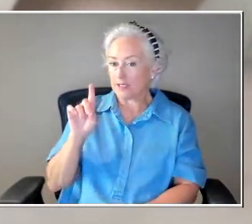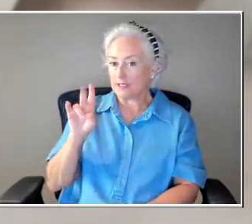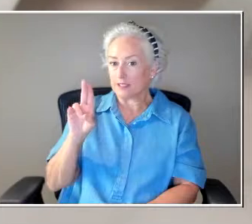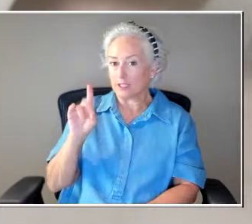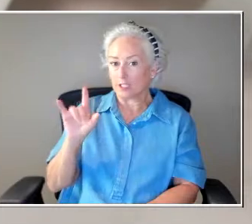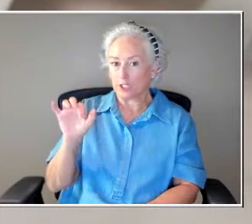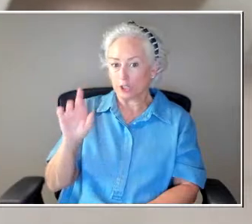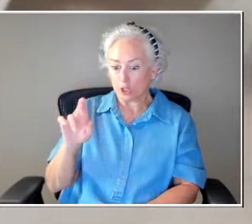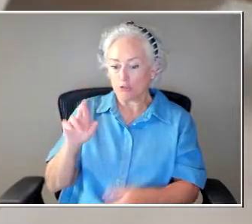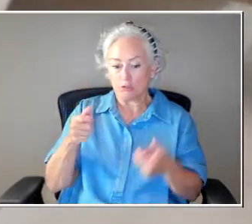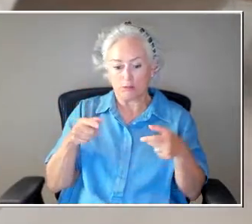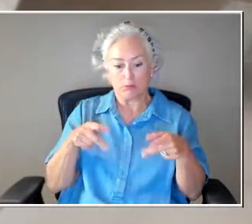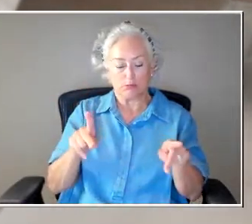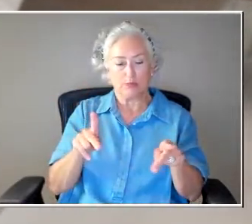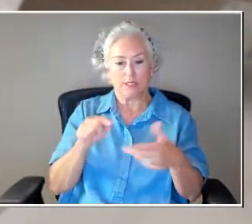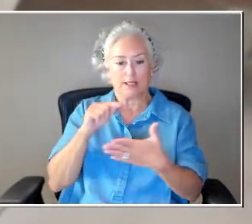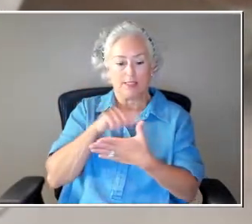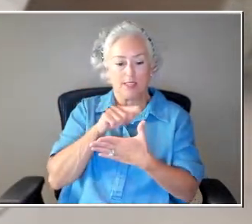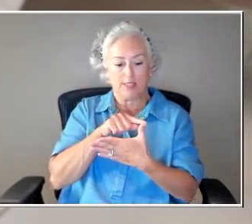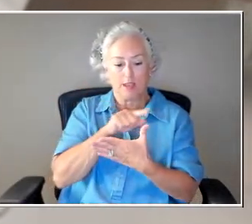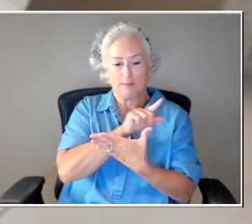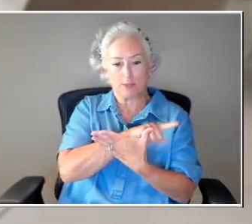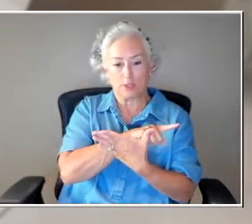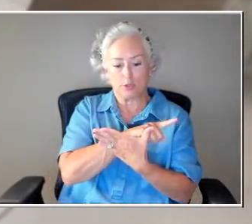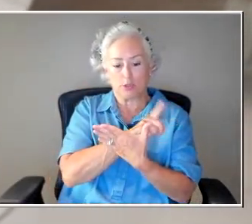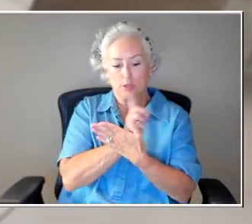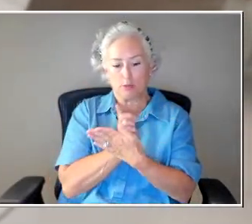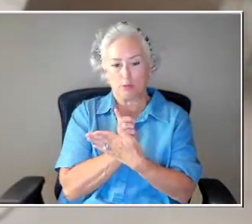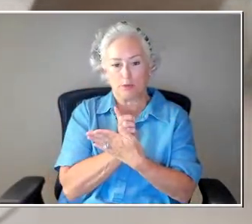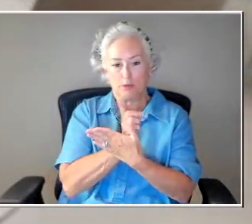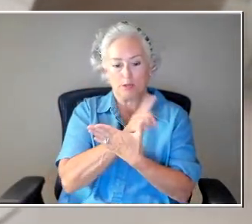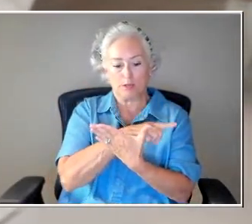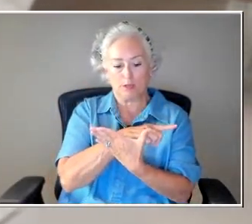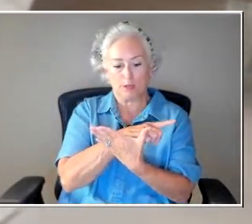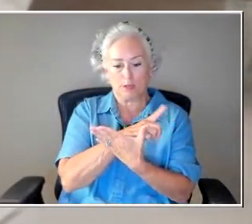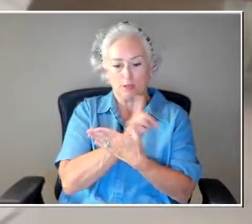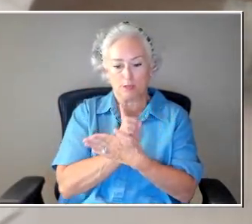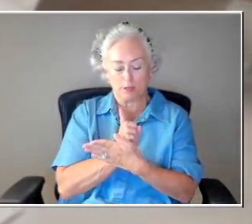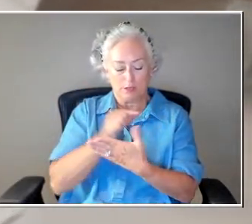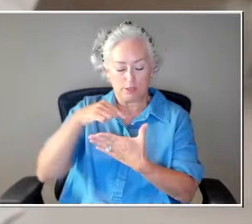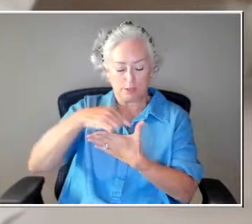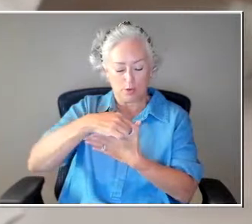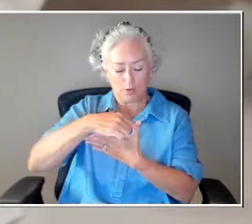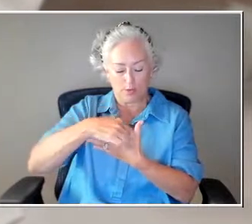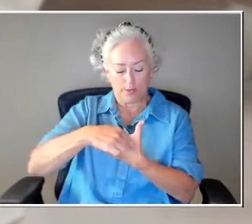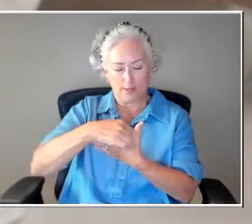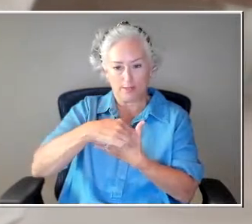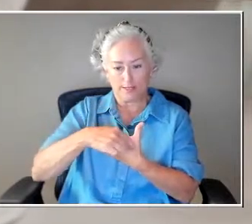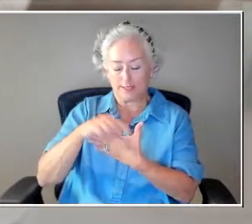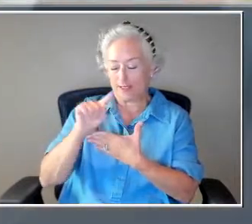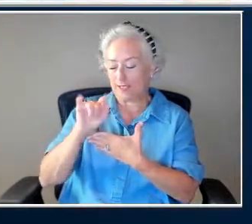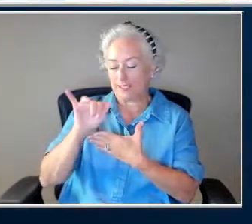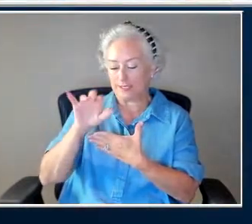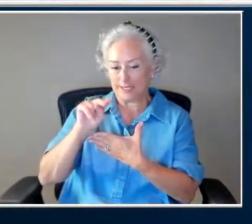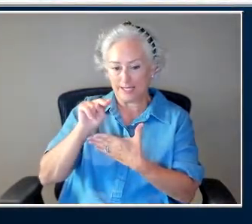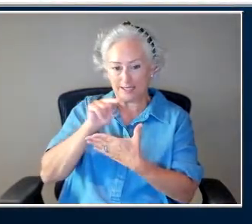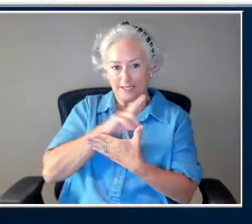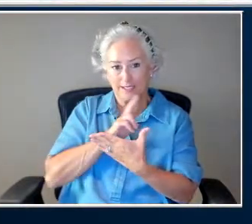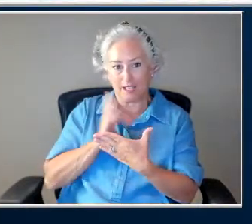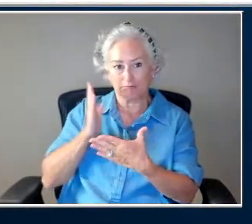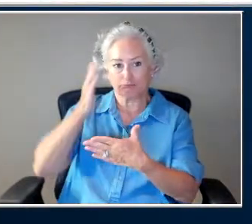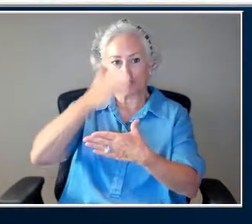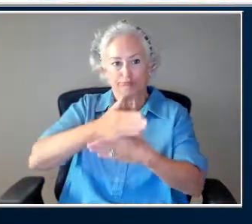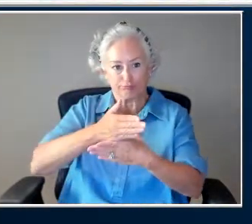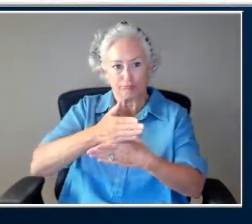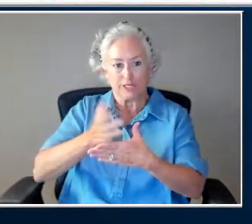basically move it in, and that tendon can actually get in the way of that ligament from healing. Okay,